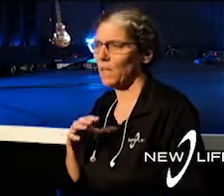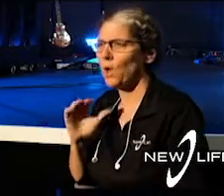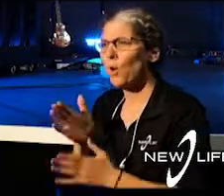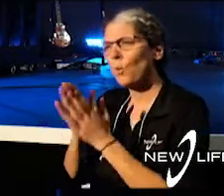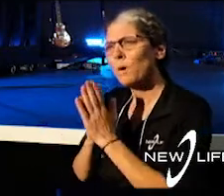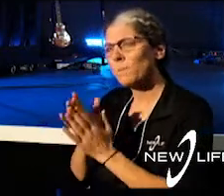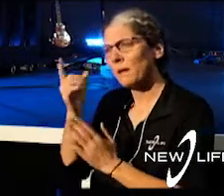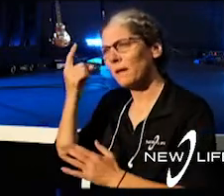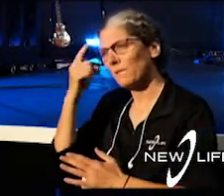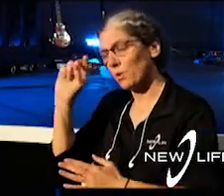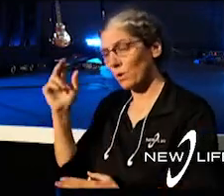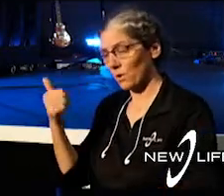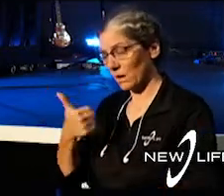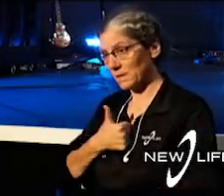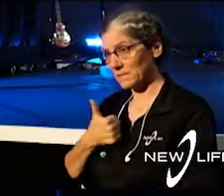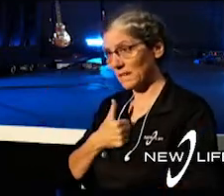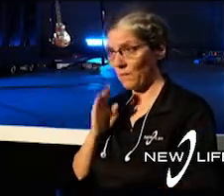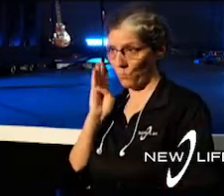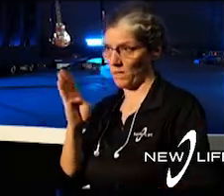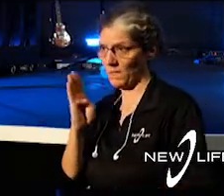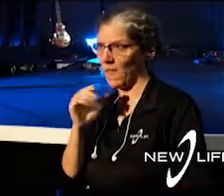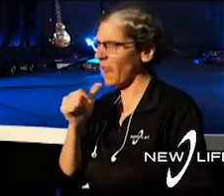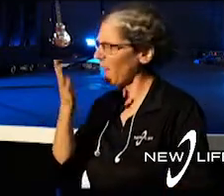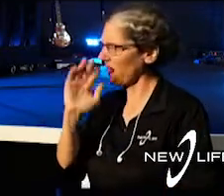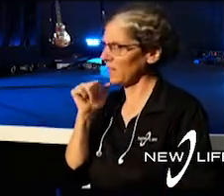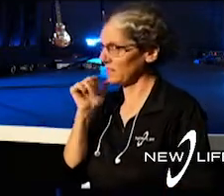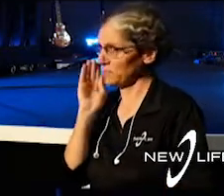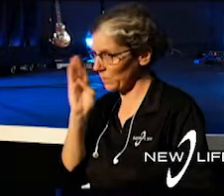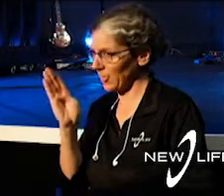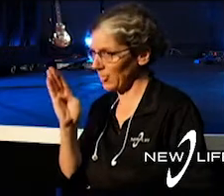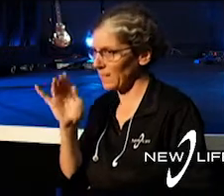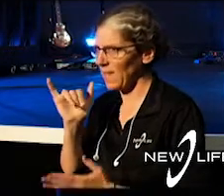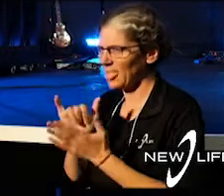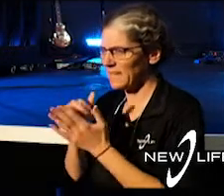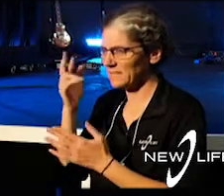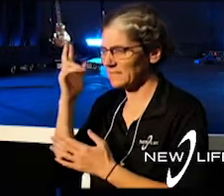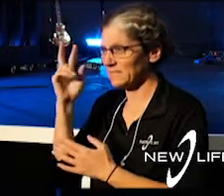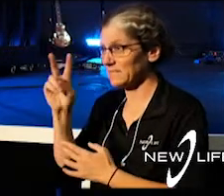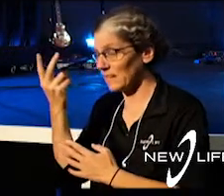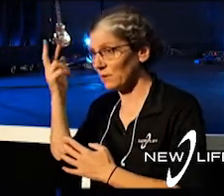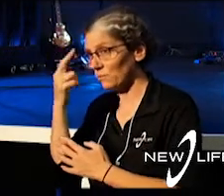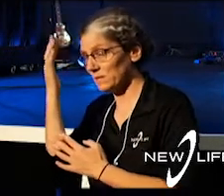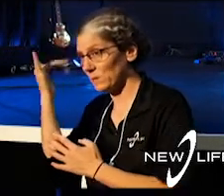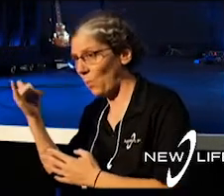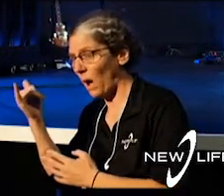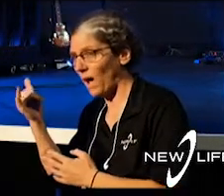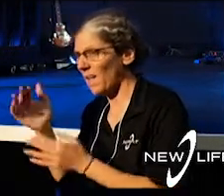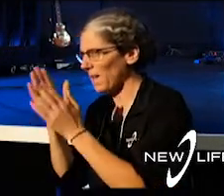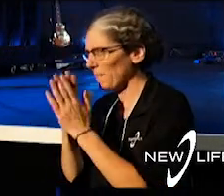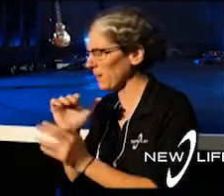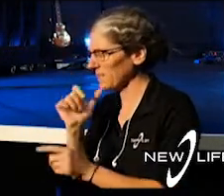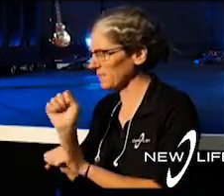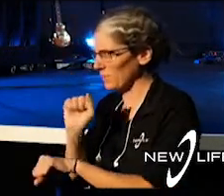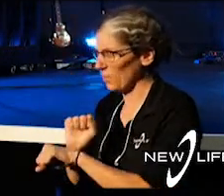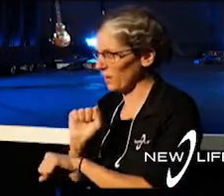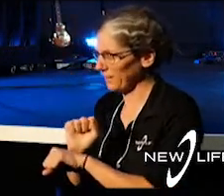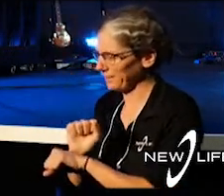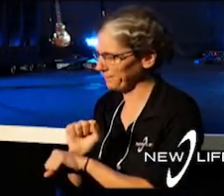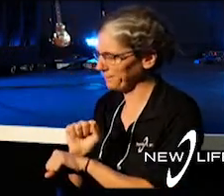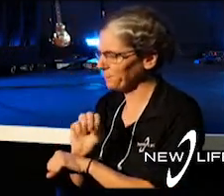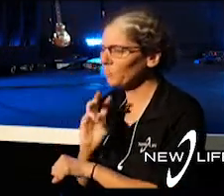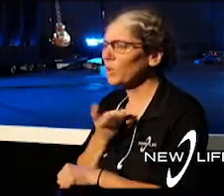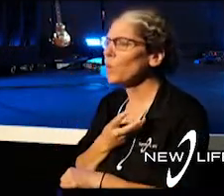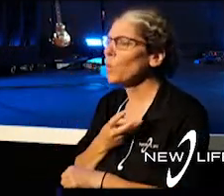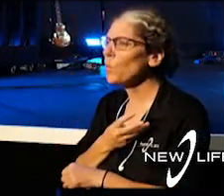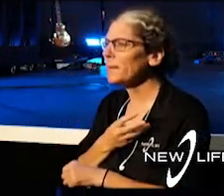will to be done. And prayer isn't to get God to line up with what I want. Prayer is a way for me to line up